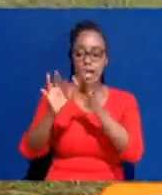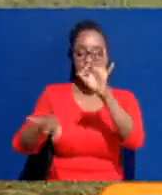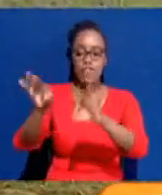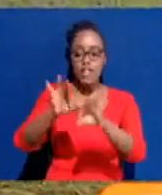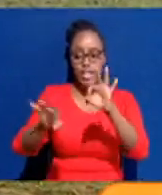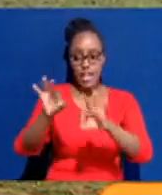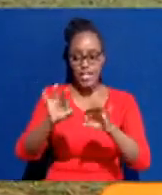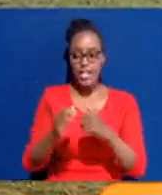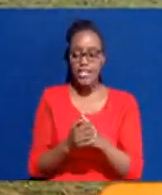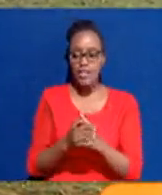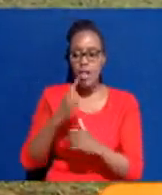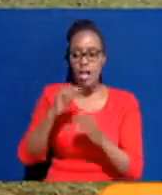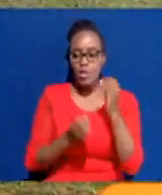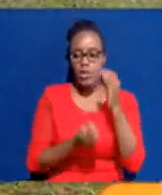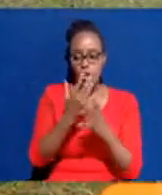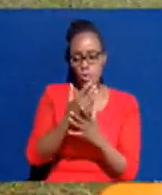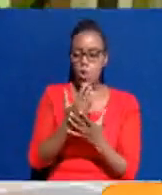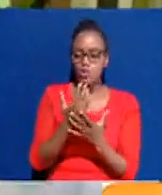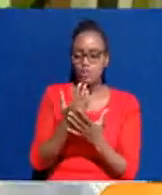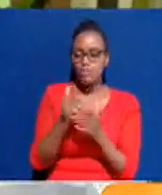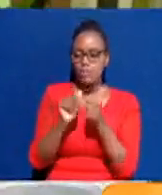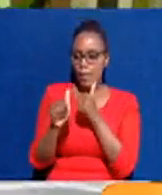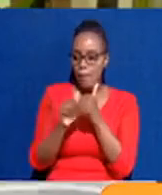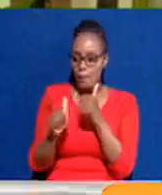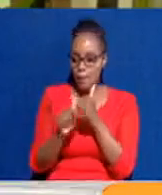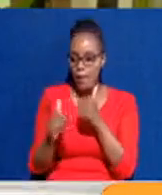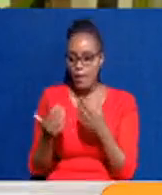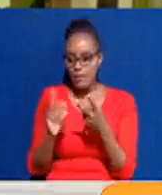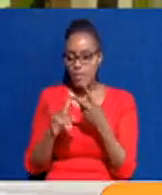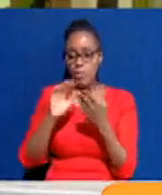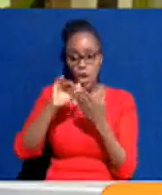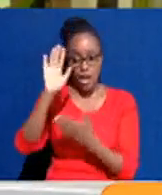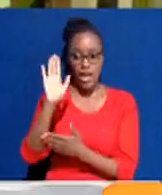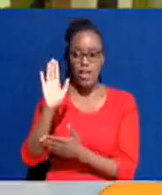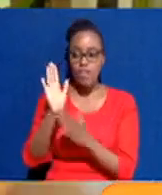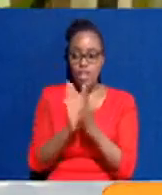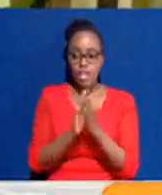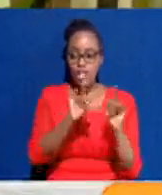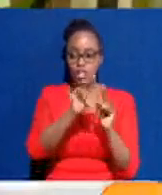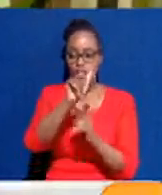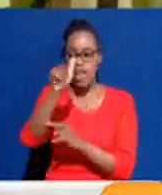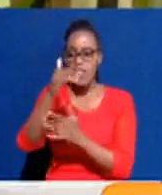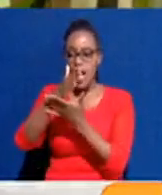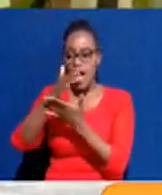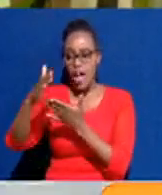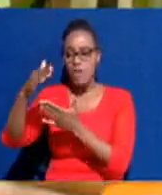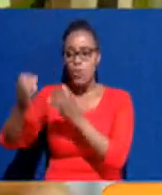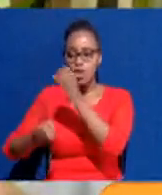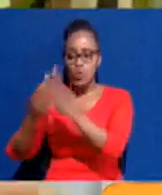fertilizer. We do grow cereals, maize especially, and the other half we do